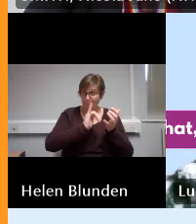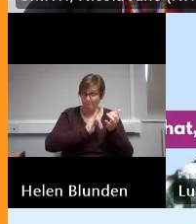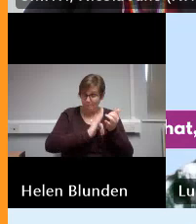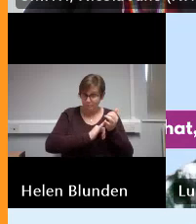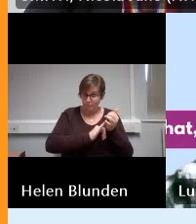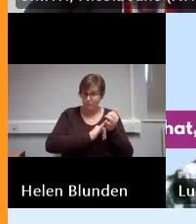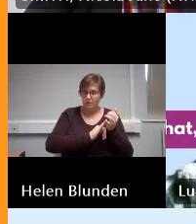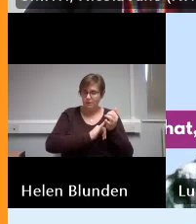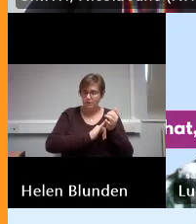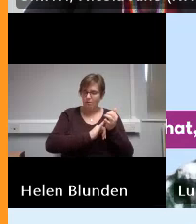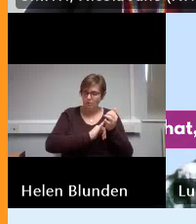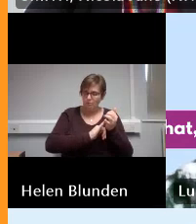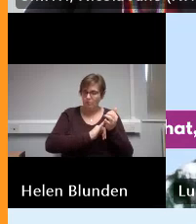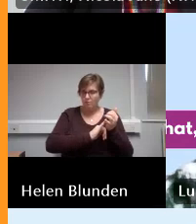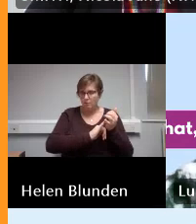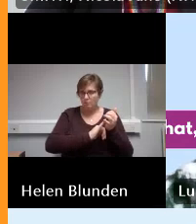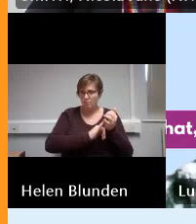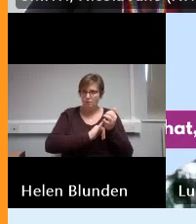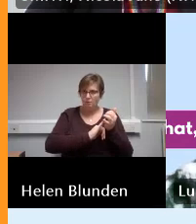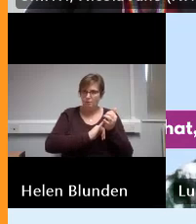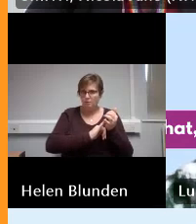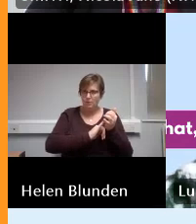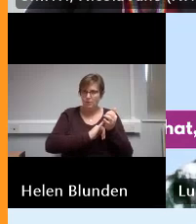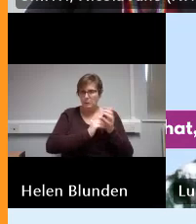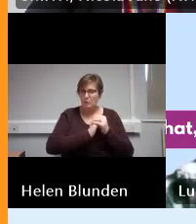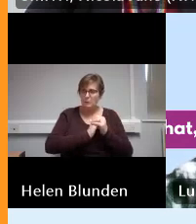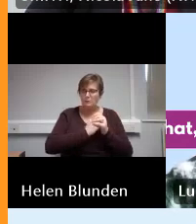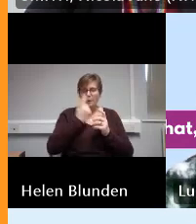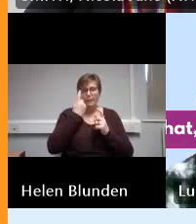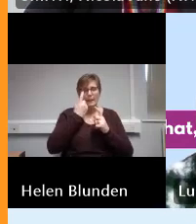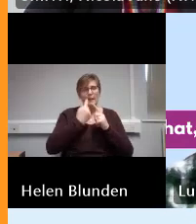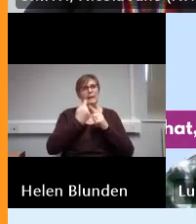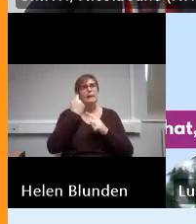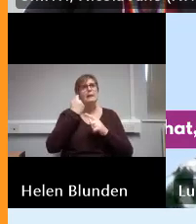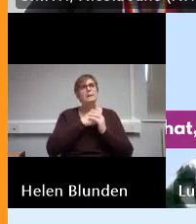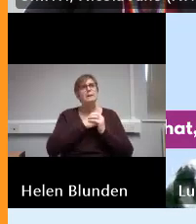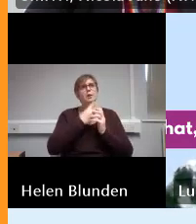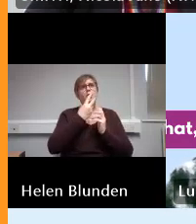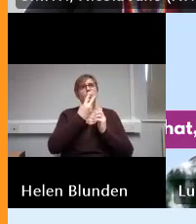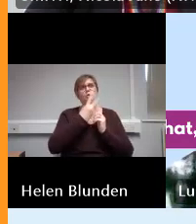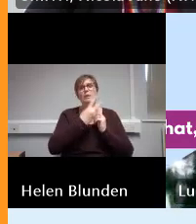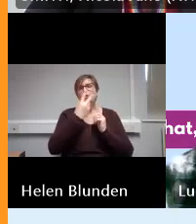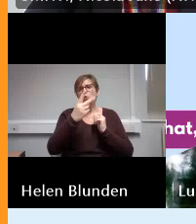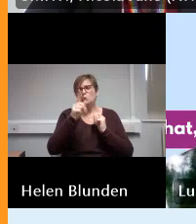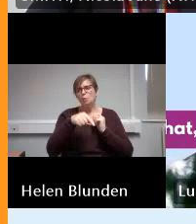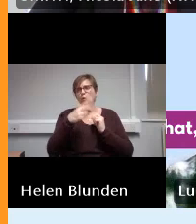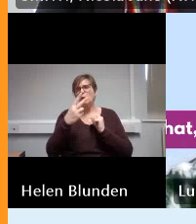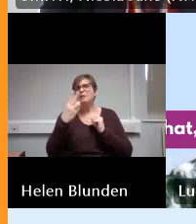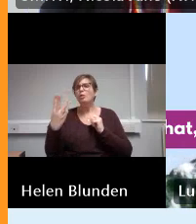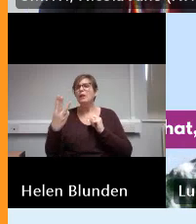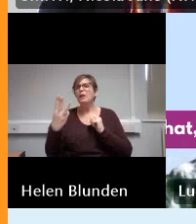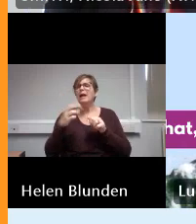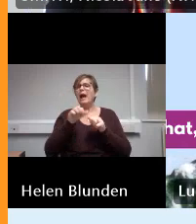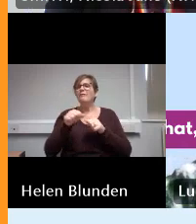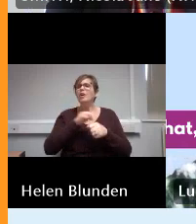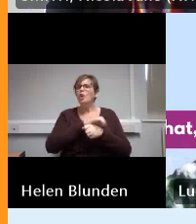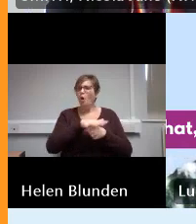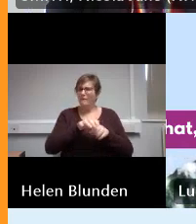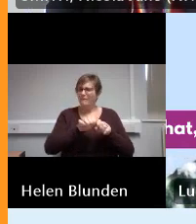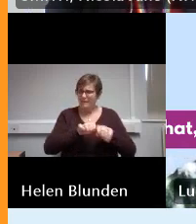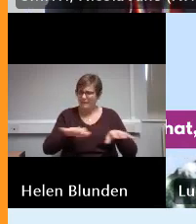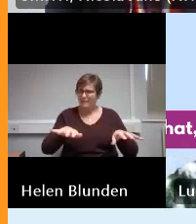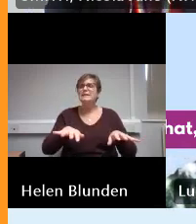from there was in I'm thinking back 22-23, after the COVID pandemic,